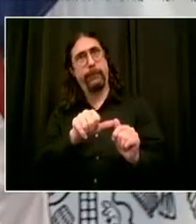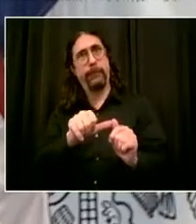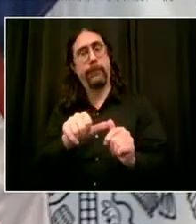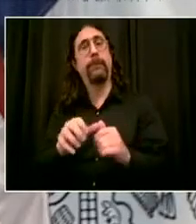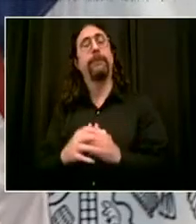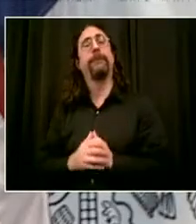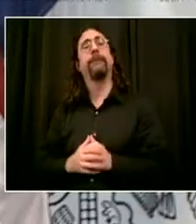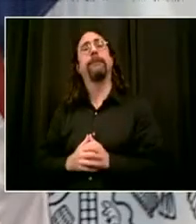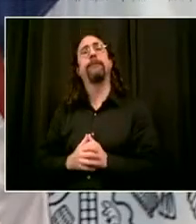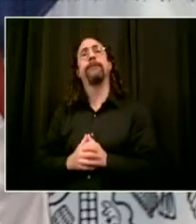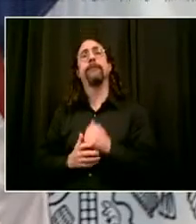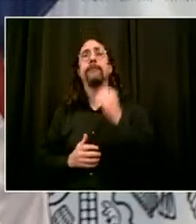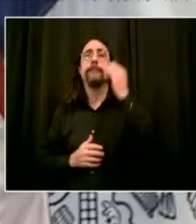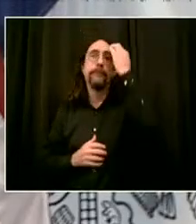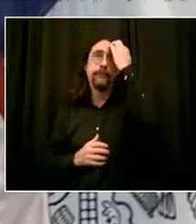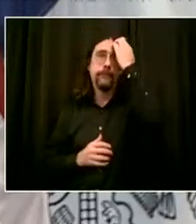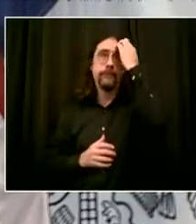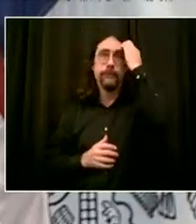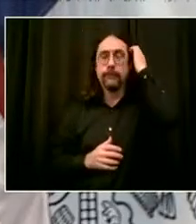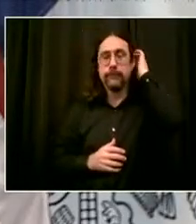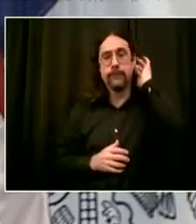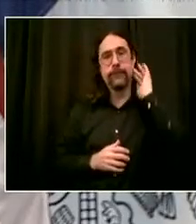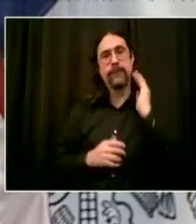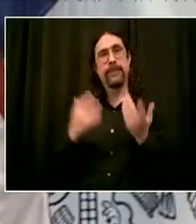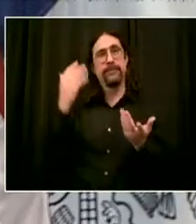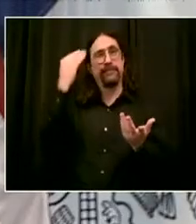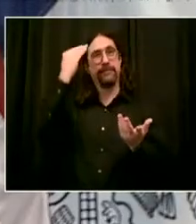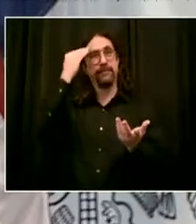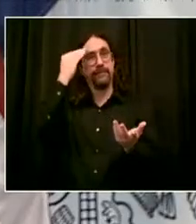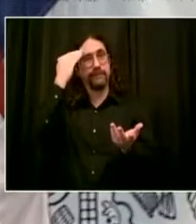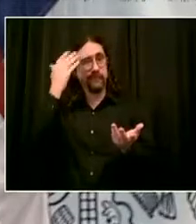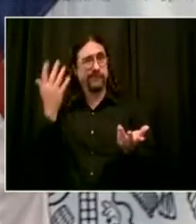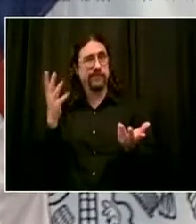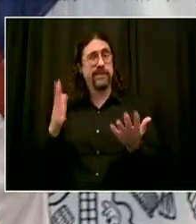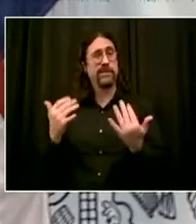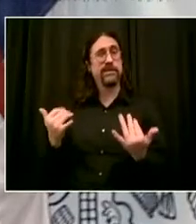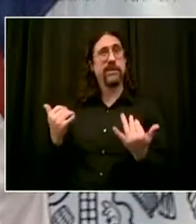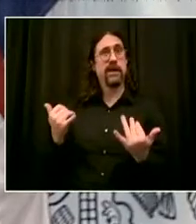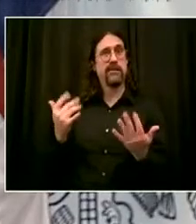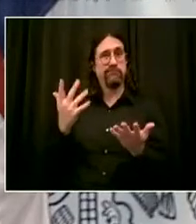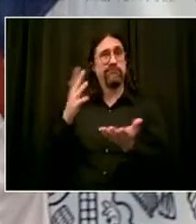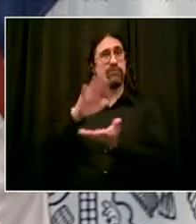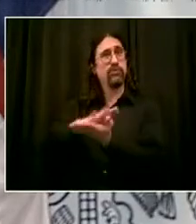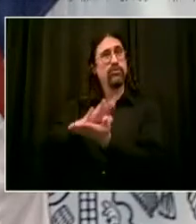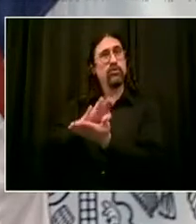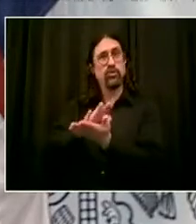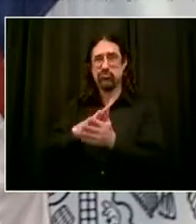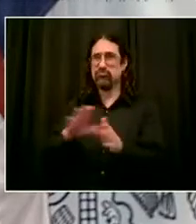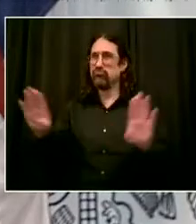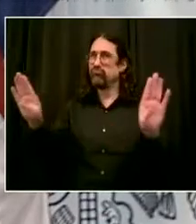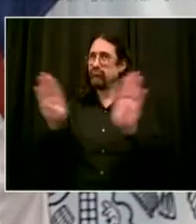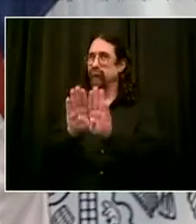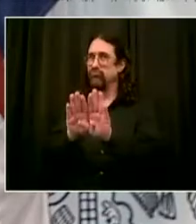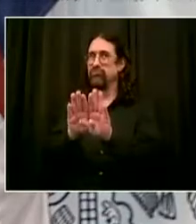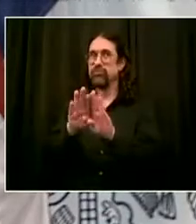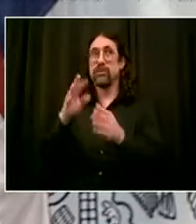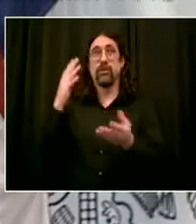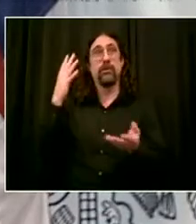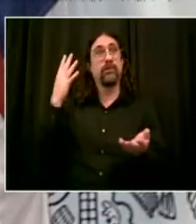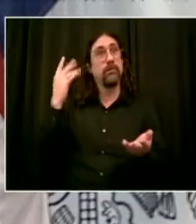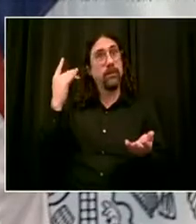are coming back with a plan to intensify our safety measures and bring our schools back